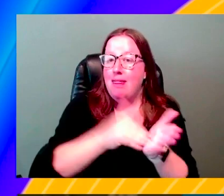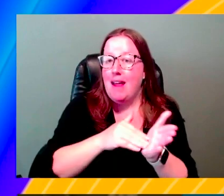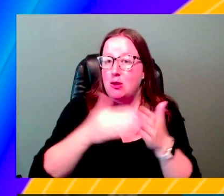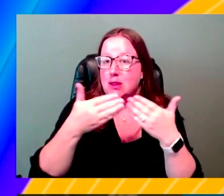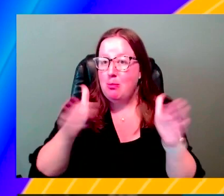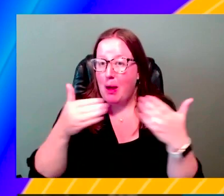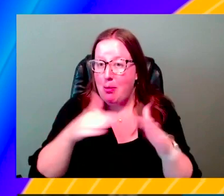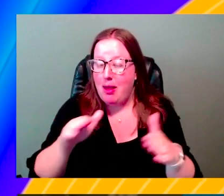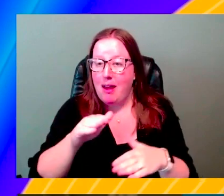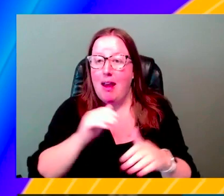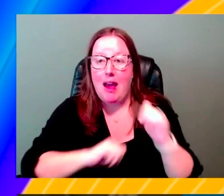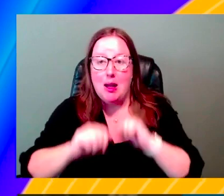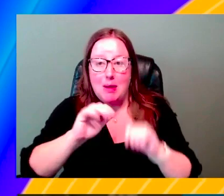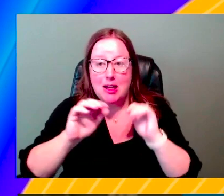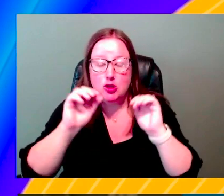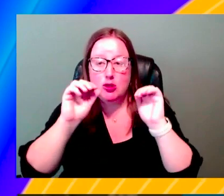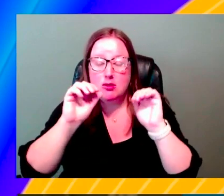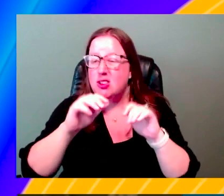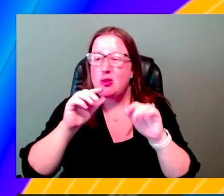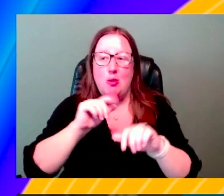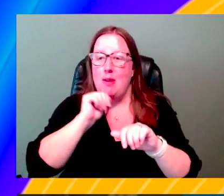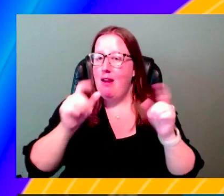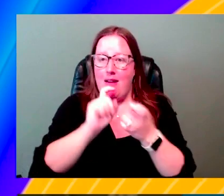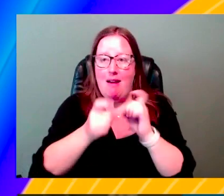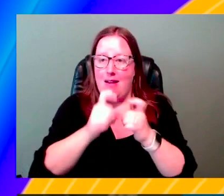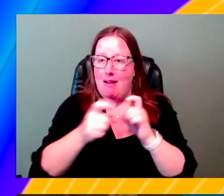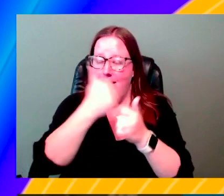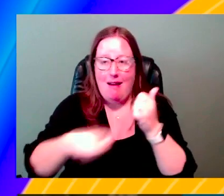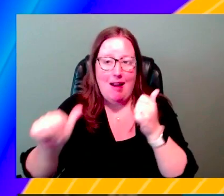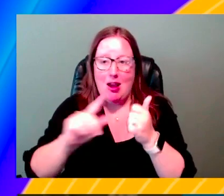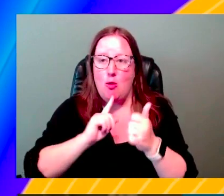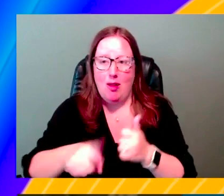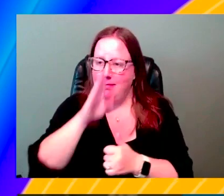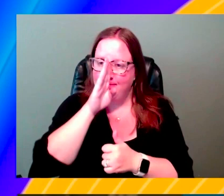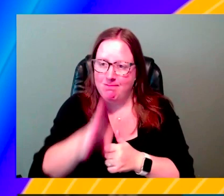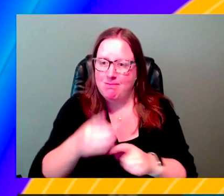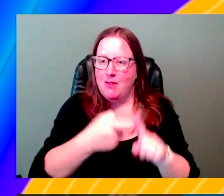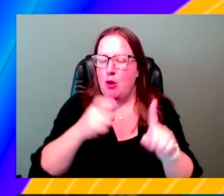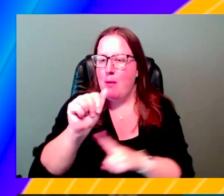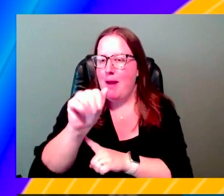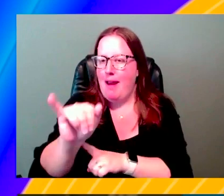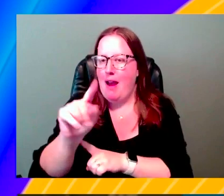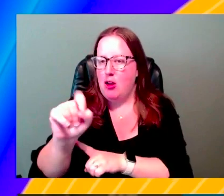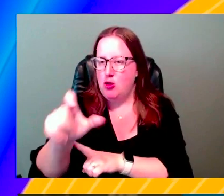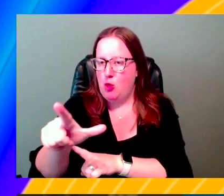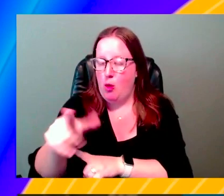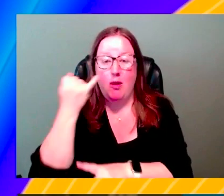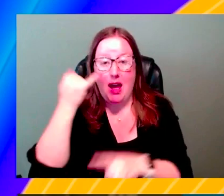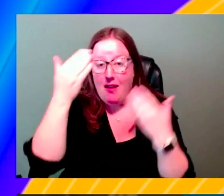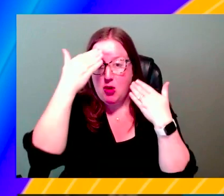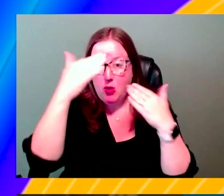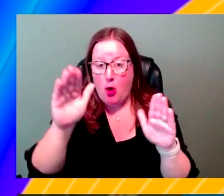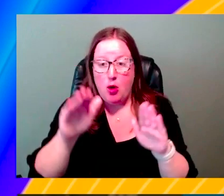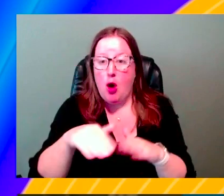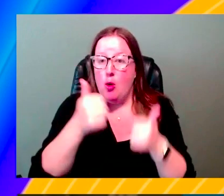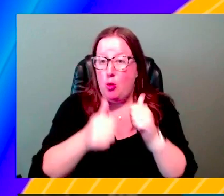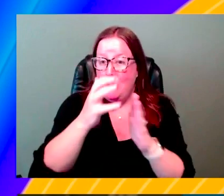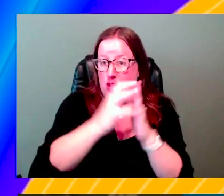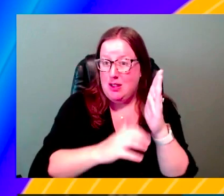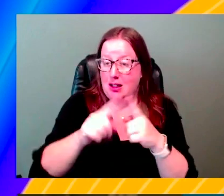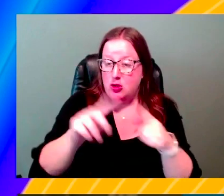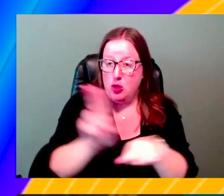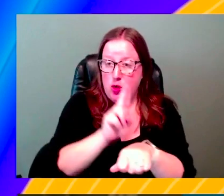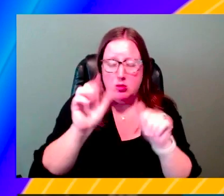from. We've not edited any of these animations. They just come directly out of the AI tool. So if you don't know what text prompt to use, you're welcome to use any of these